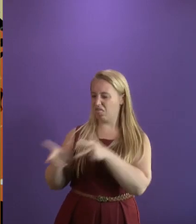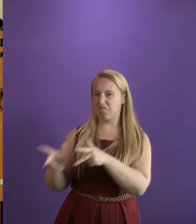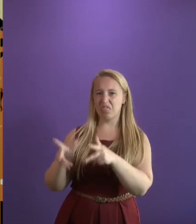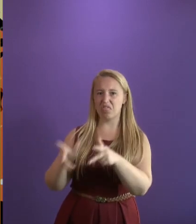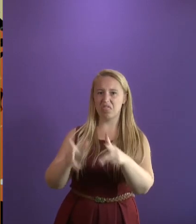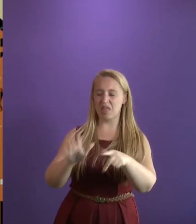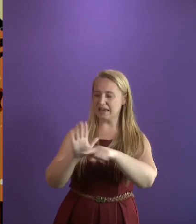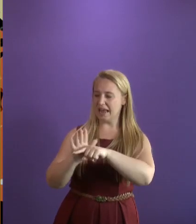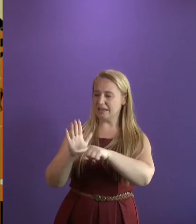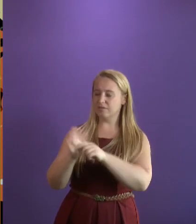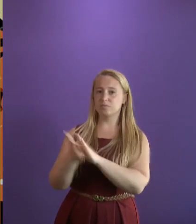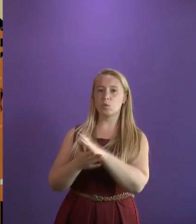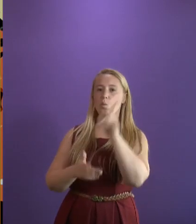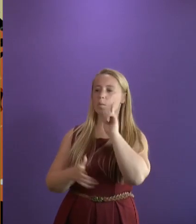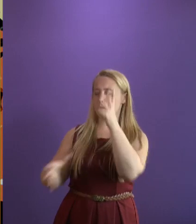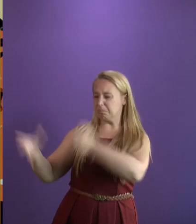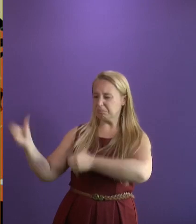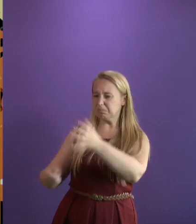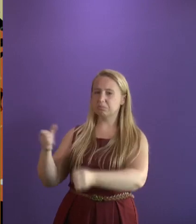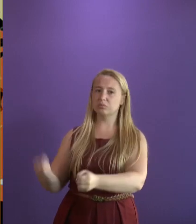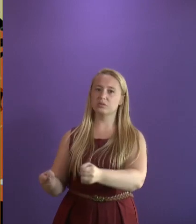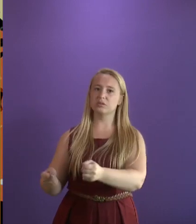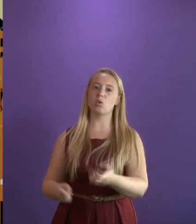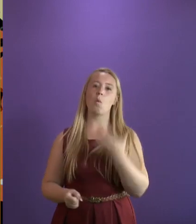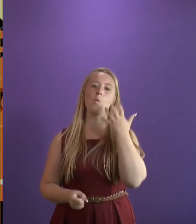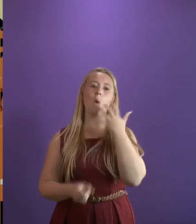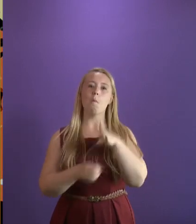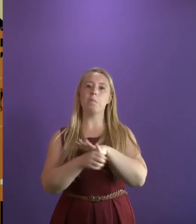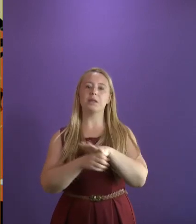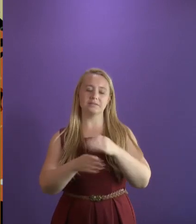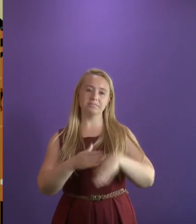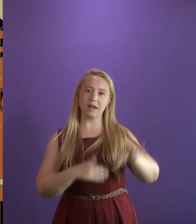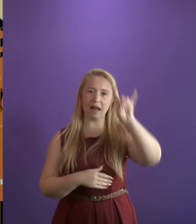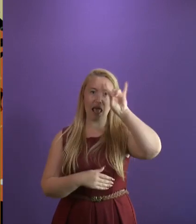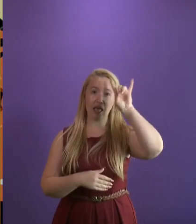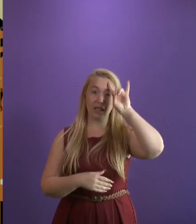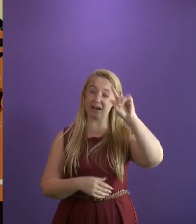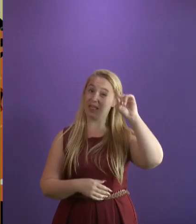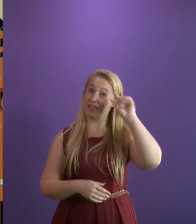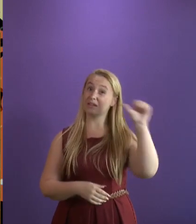points like that to bring people down. A very, very warm place in hell, and I think we should be lighting the fire.